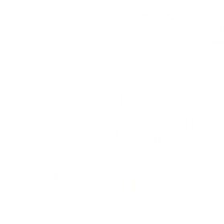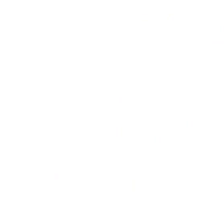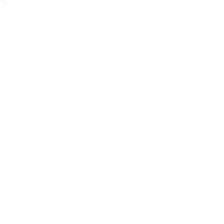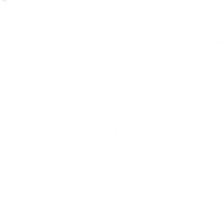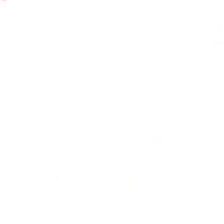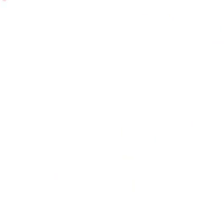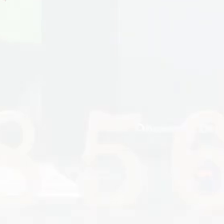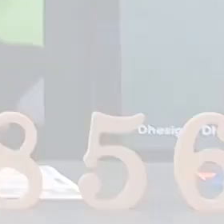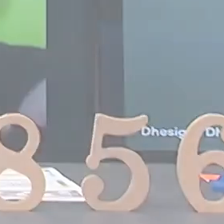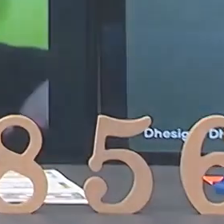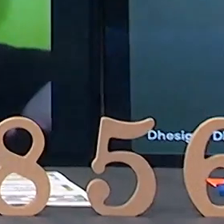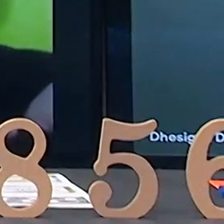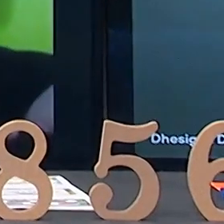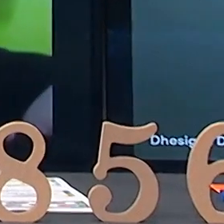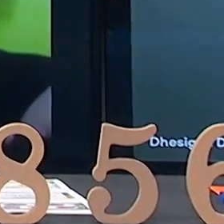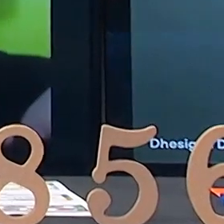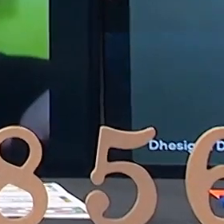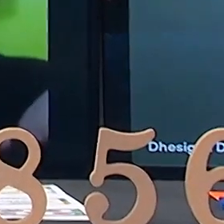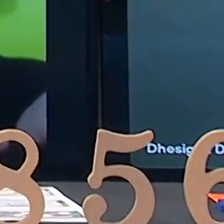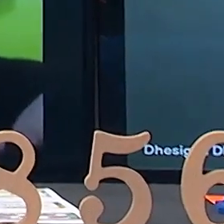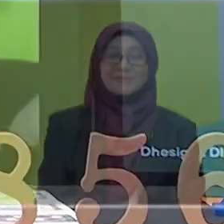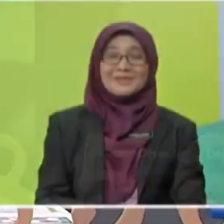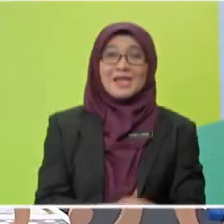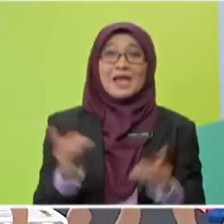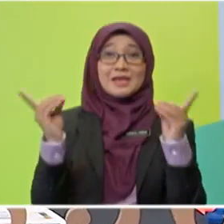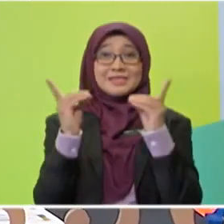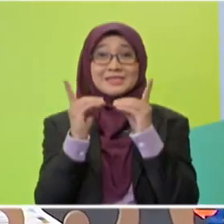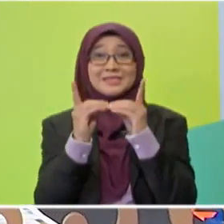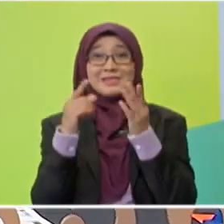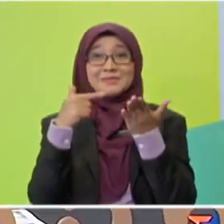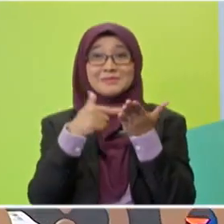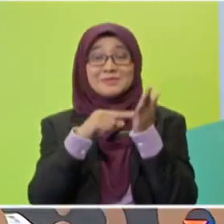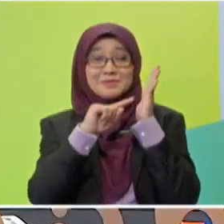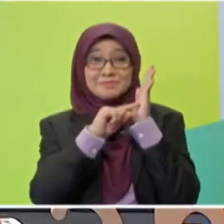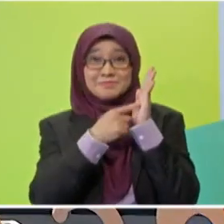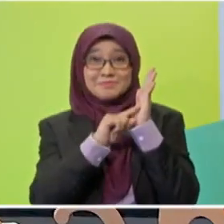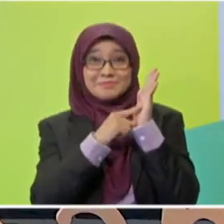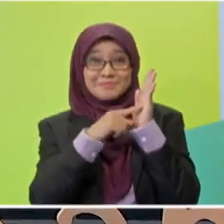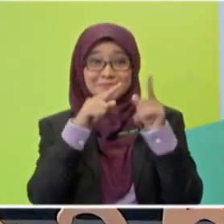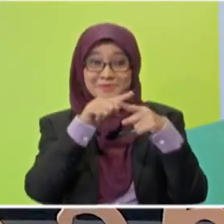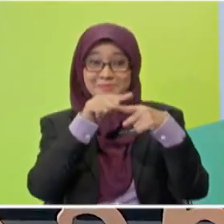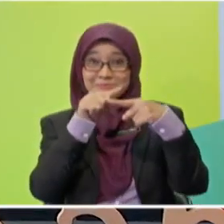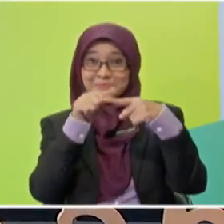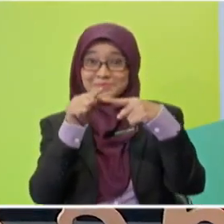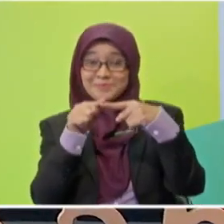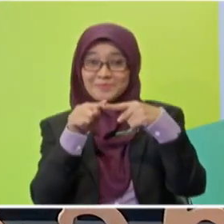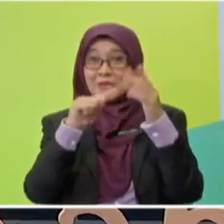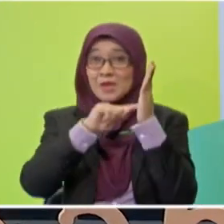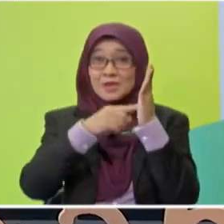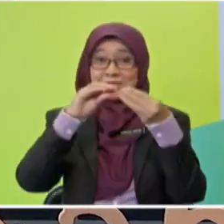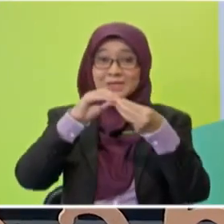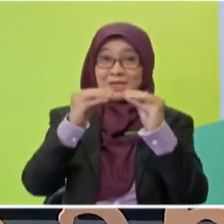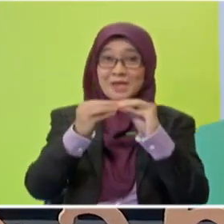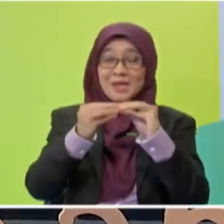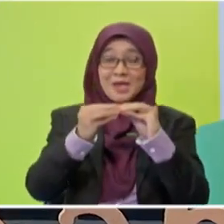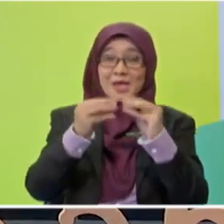DidikTV KPM. And we're counting decimal places here. It's about decimal numbers today on